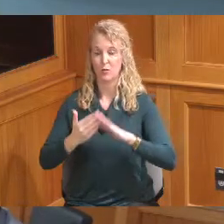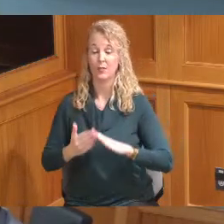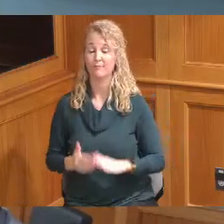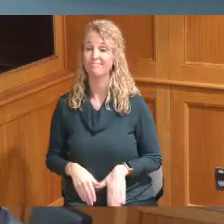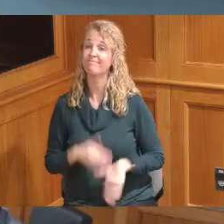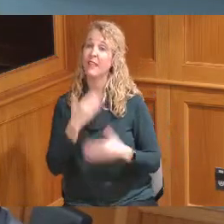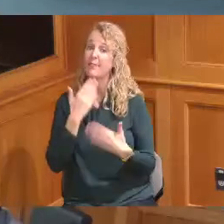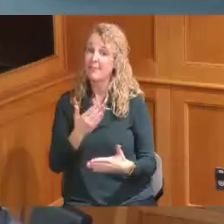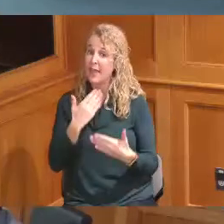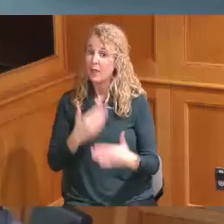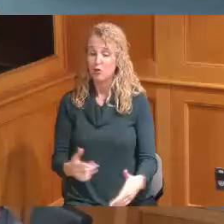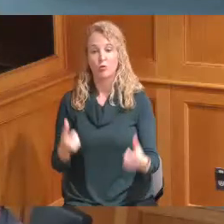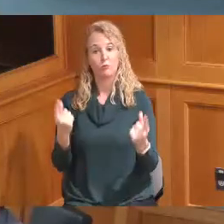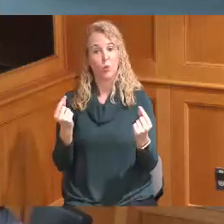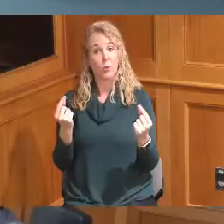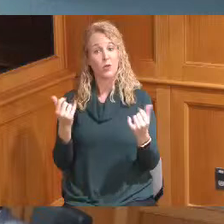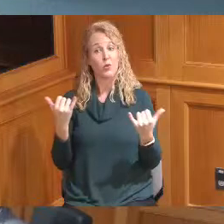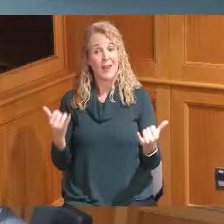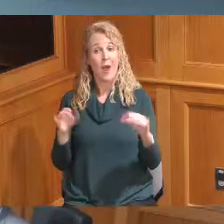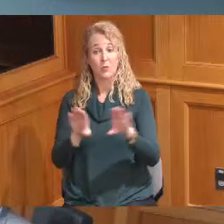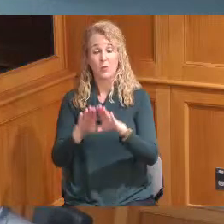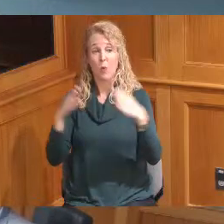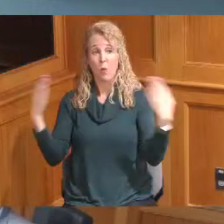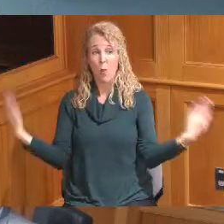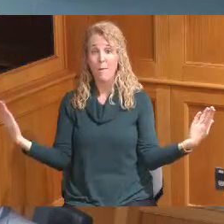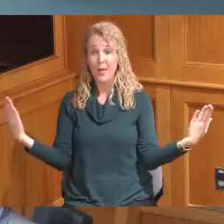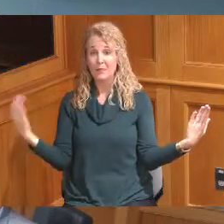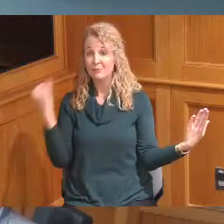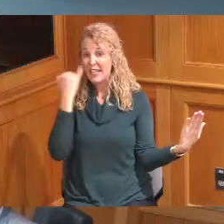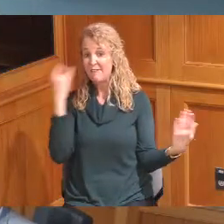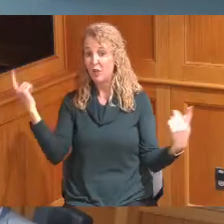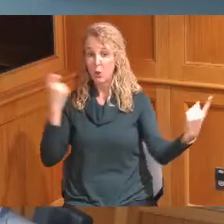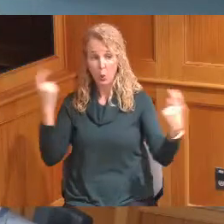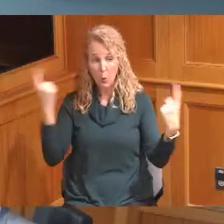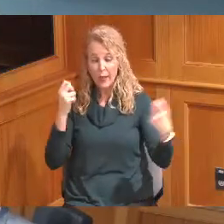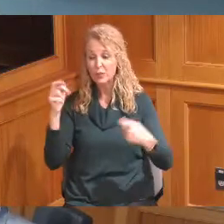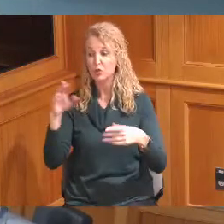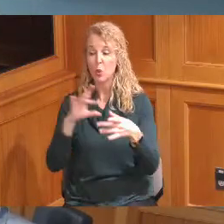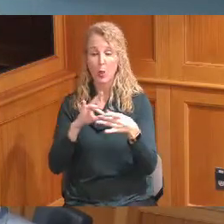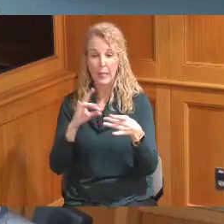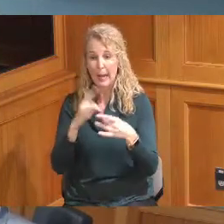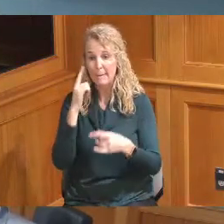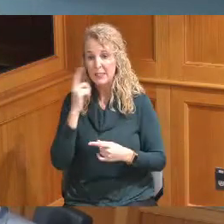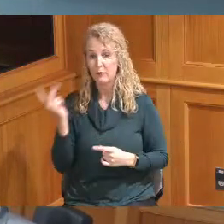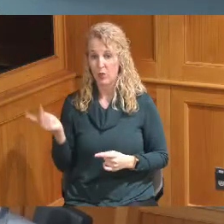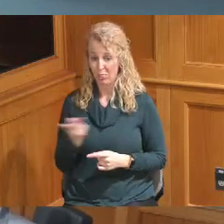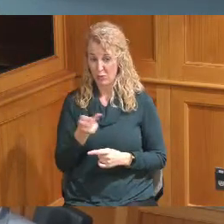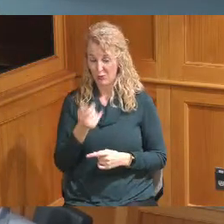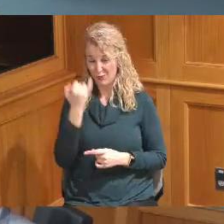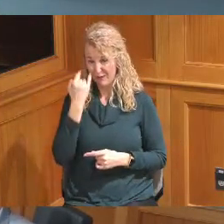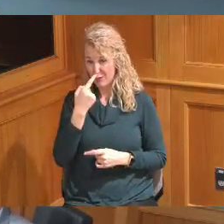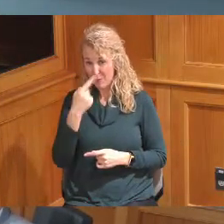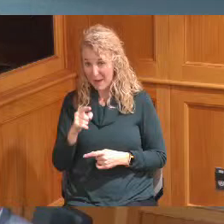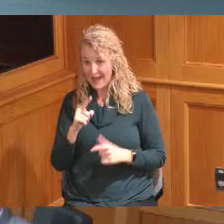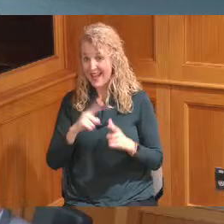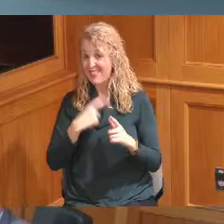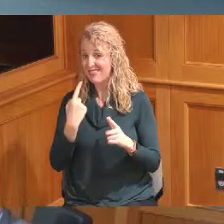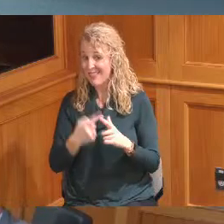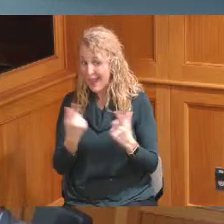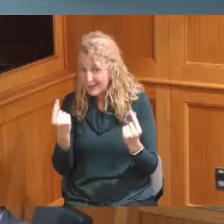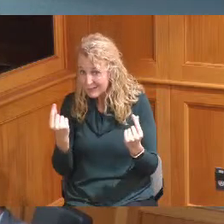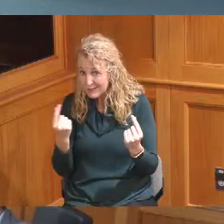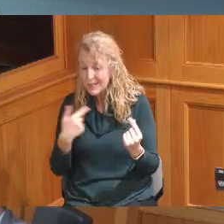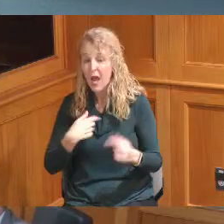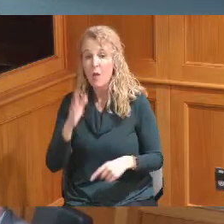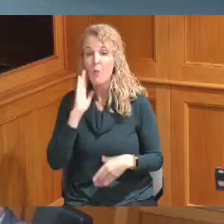to do now is I'll open it up if we have questions for the two of you. Sure. And then I'm going to